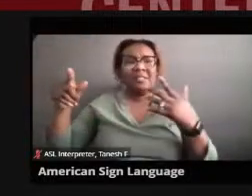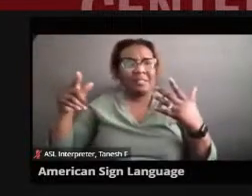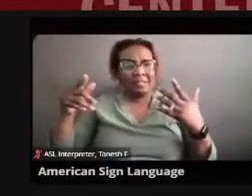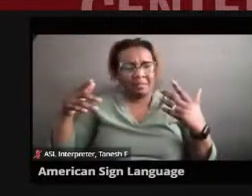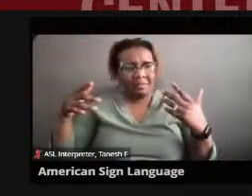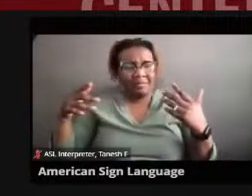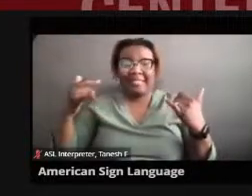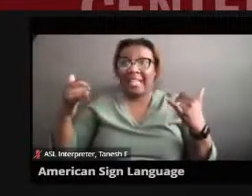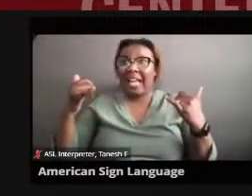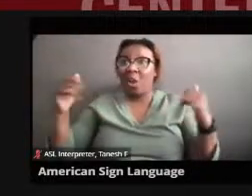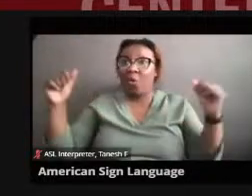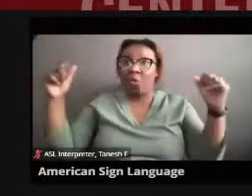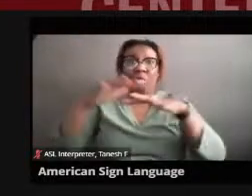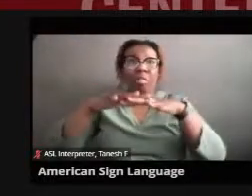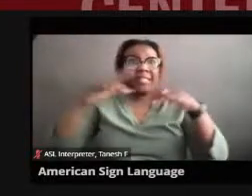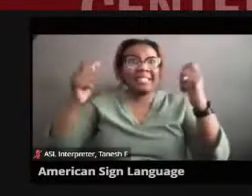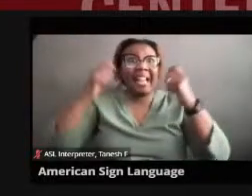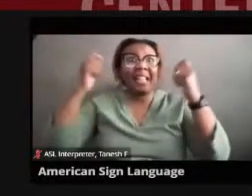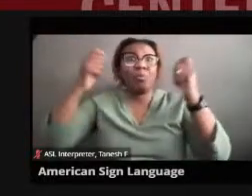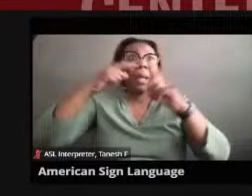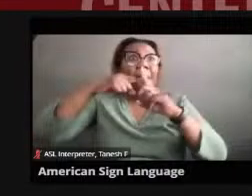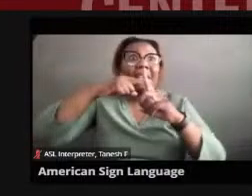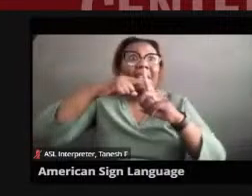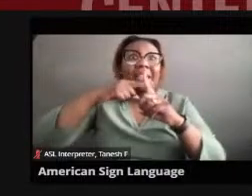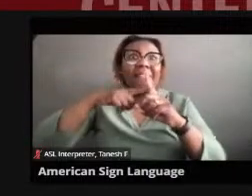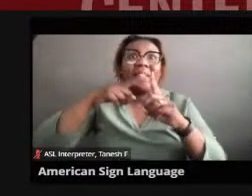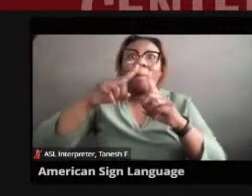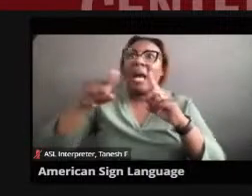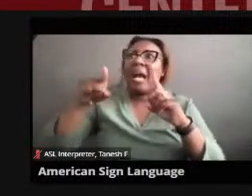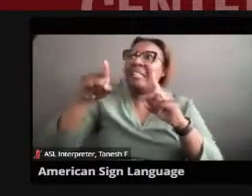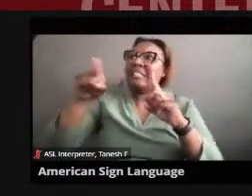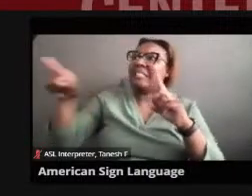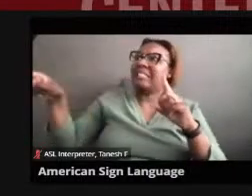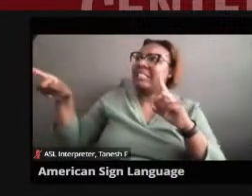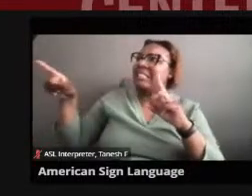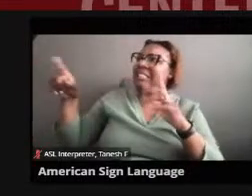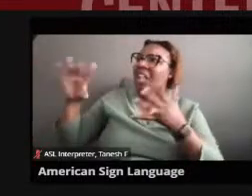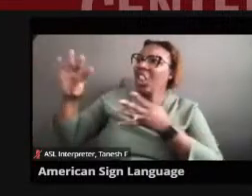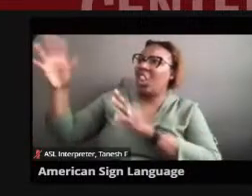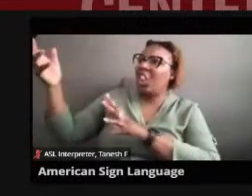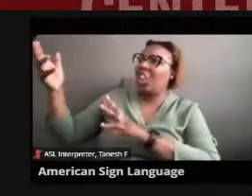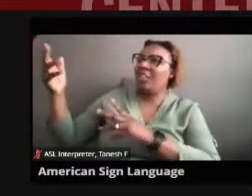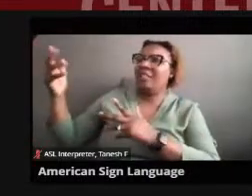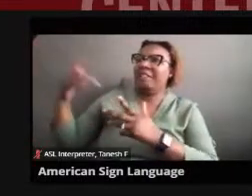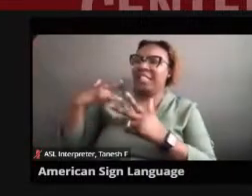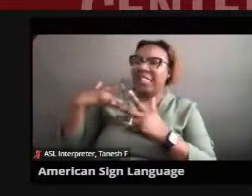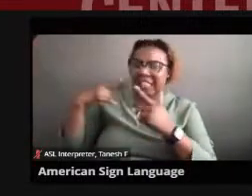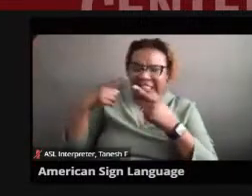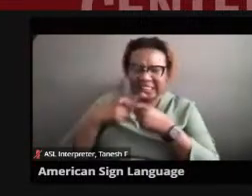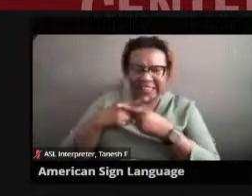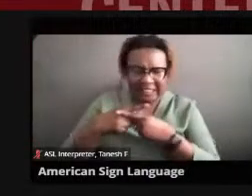anguish. Yet it is precisely in times like this,